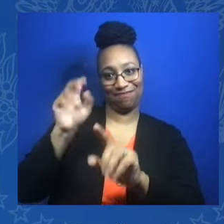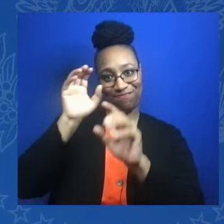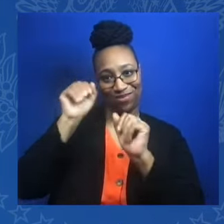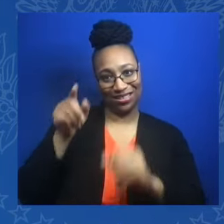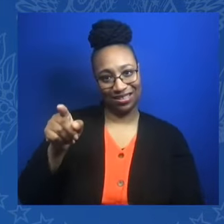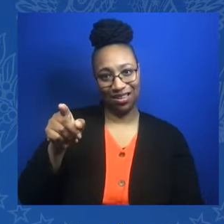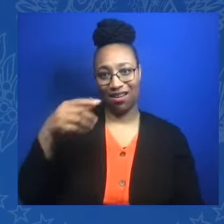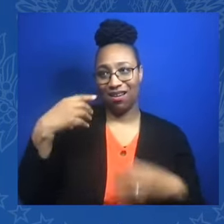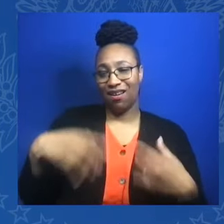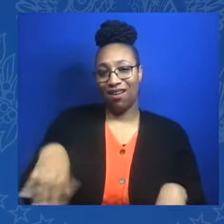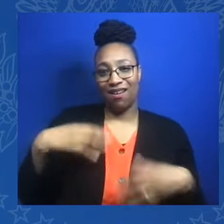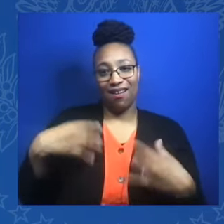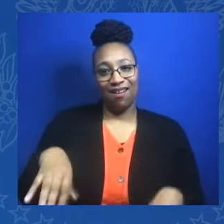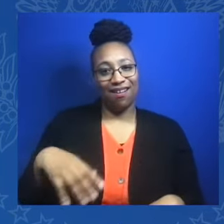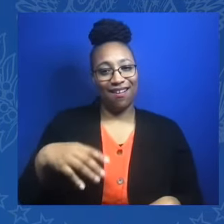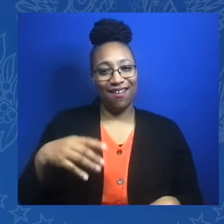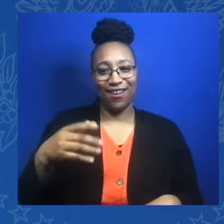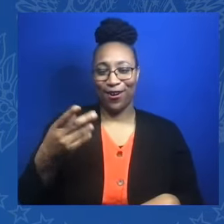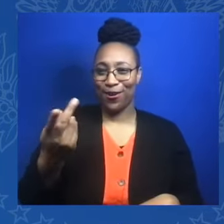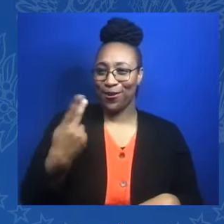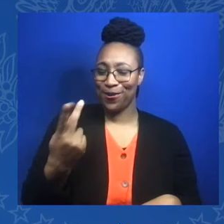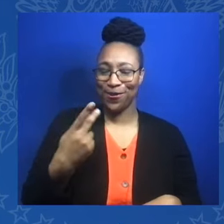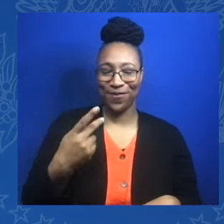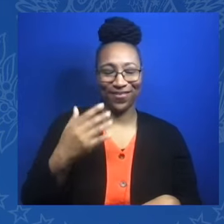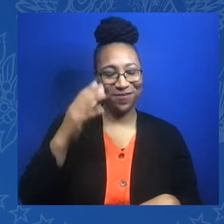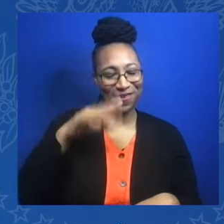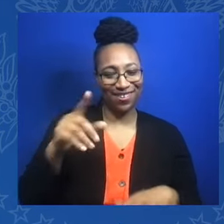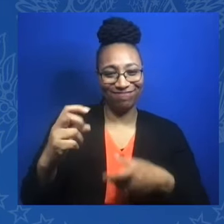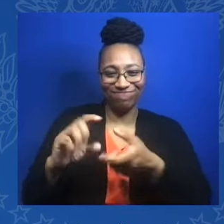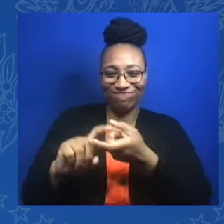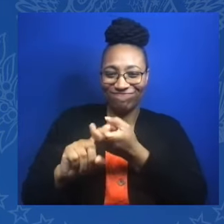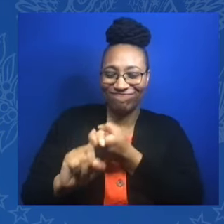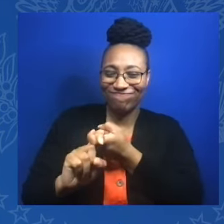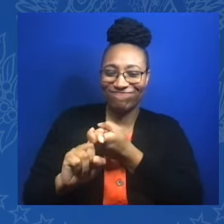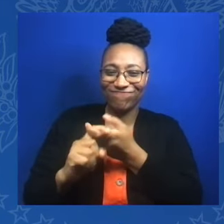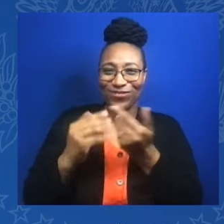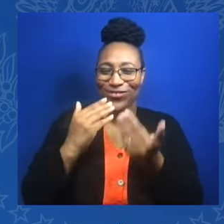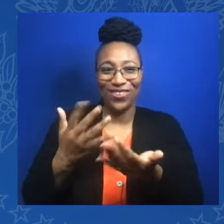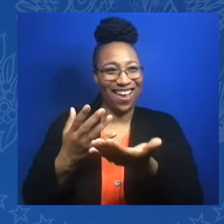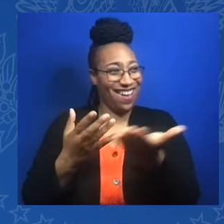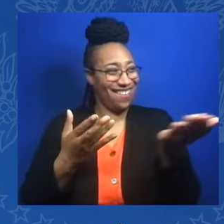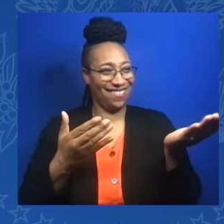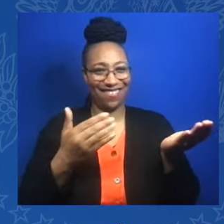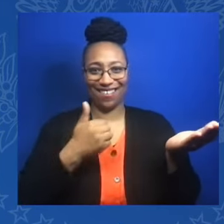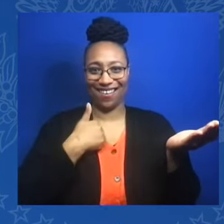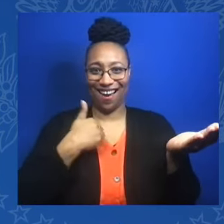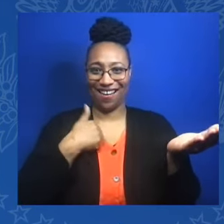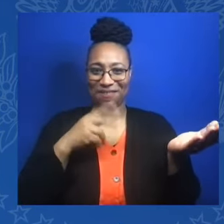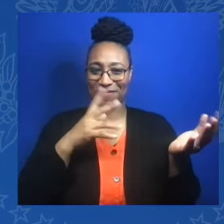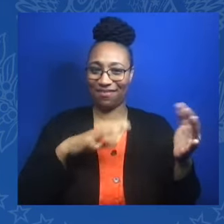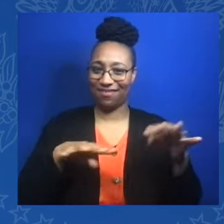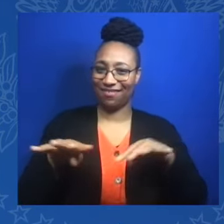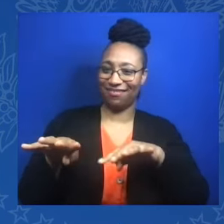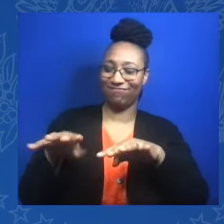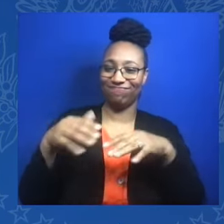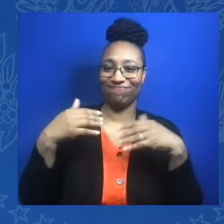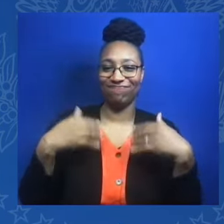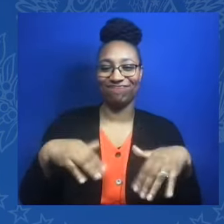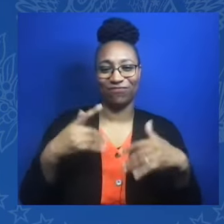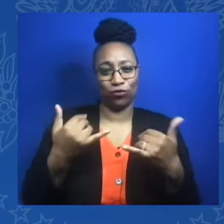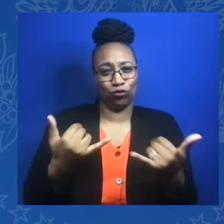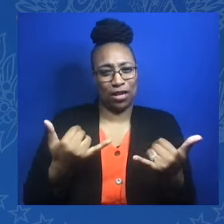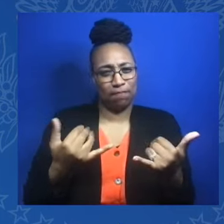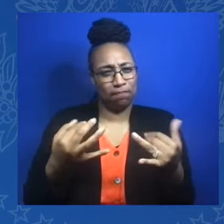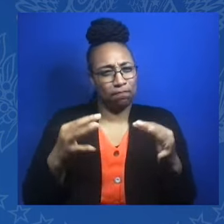that matters more than ever in this consequential moment. Make no mistake, these